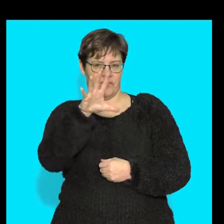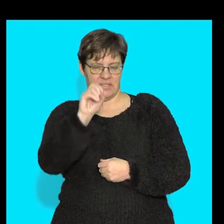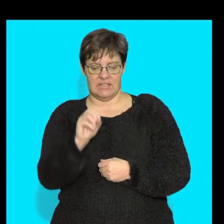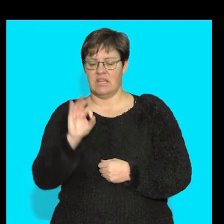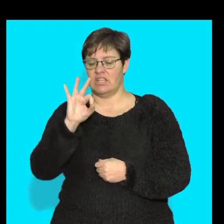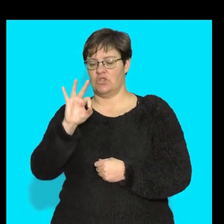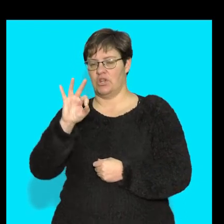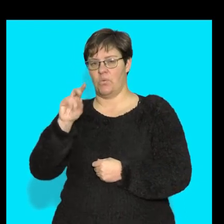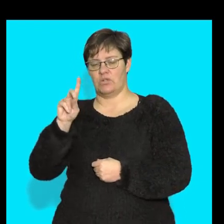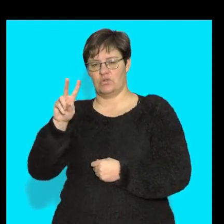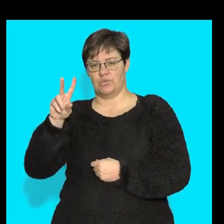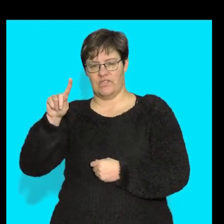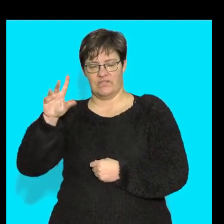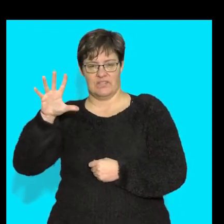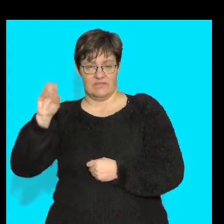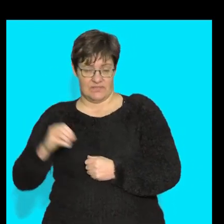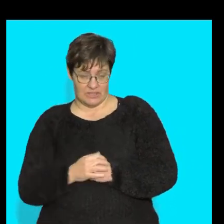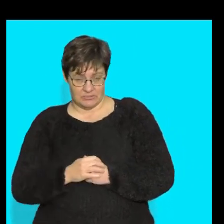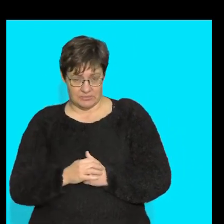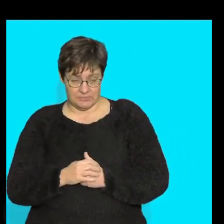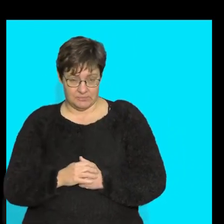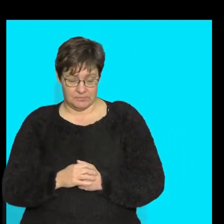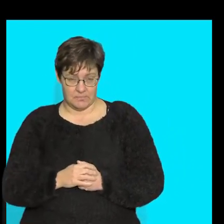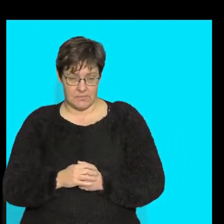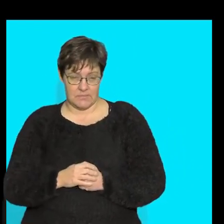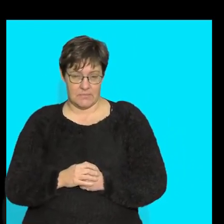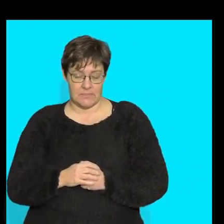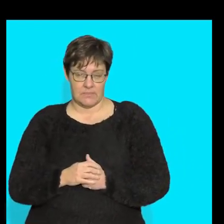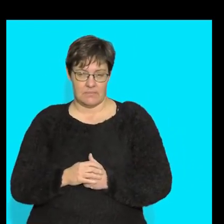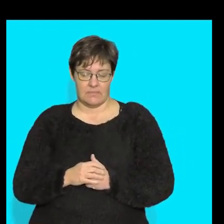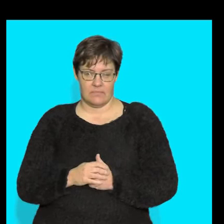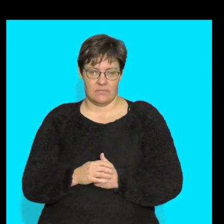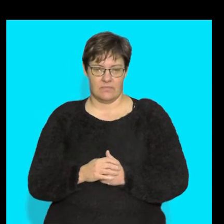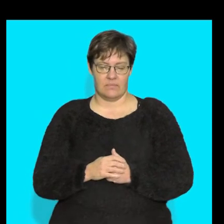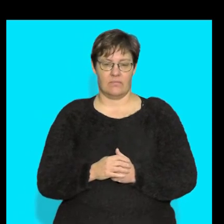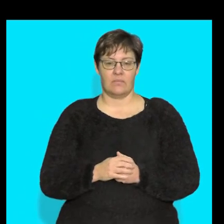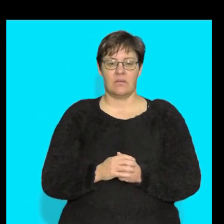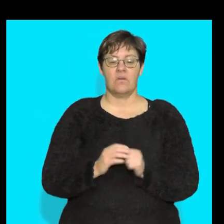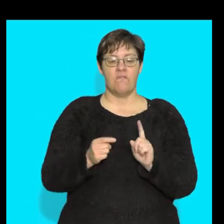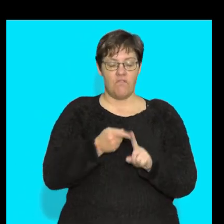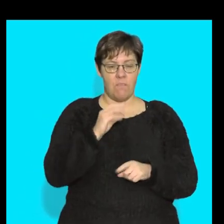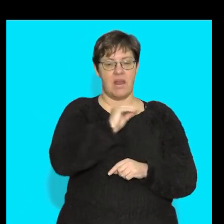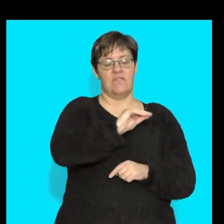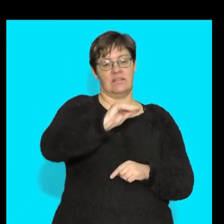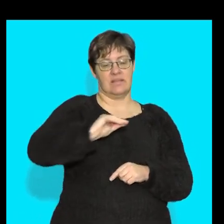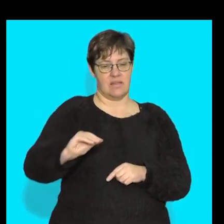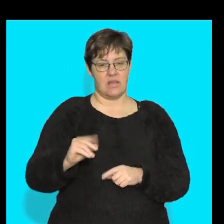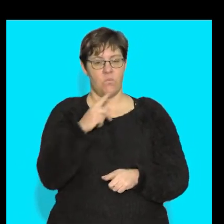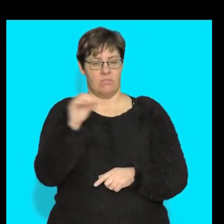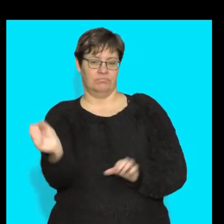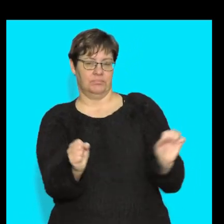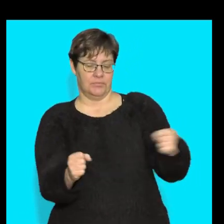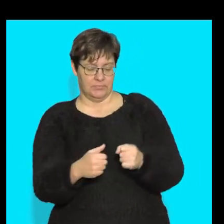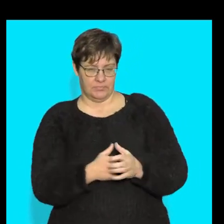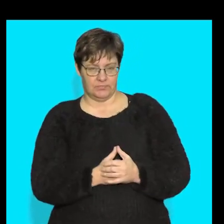50 cents, 312 rands and 50 cents from the two investors that he recruited. So